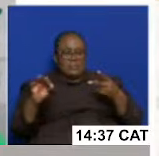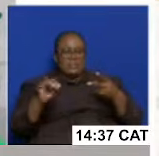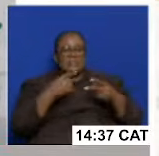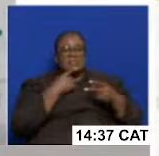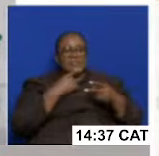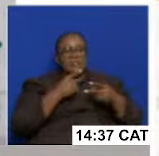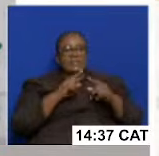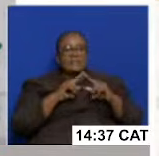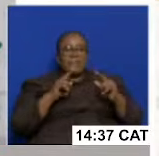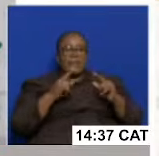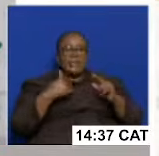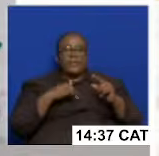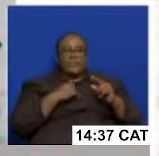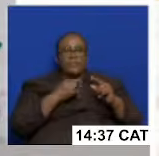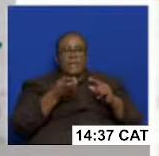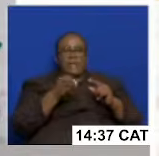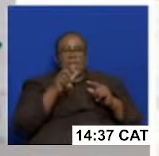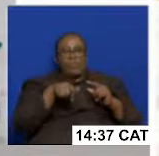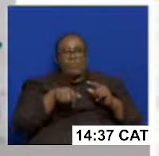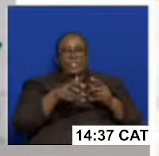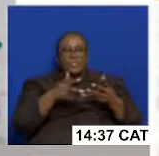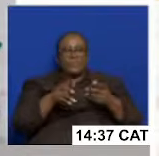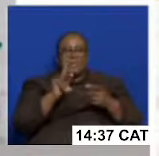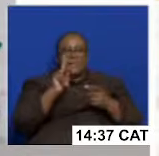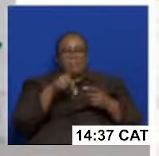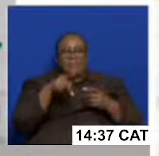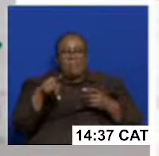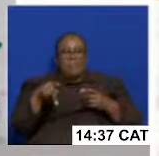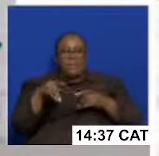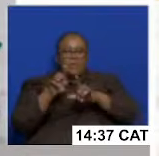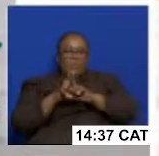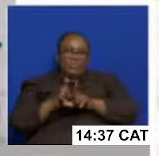at DPP as well."